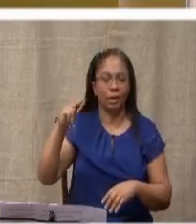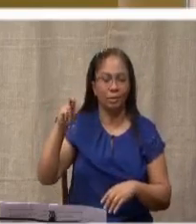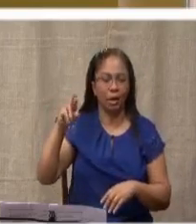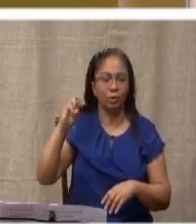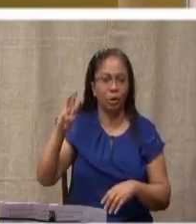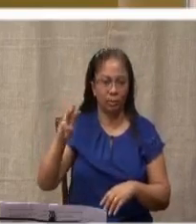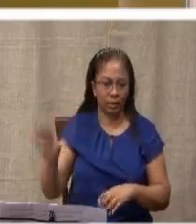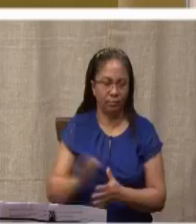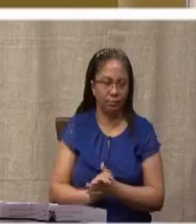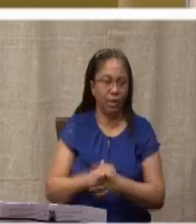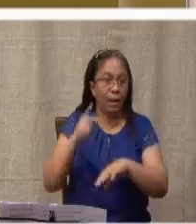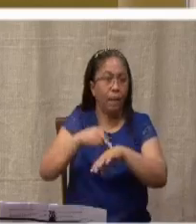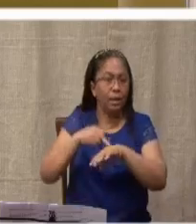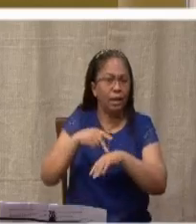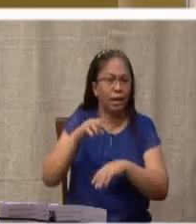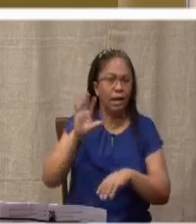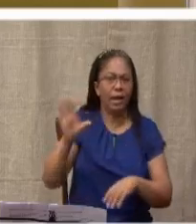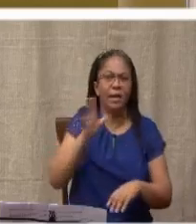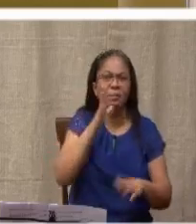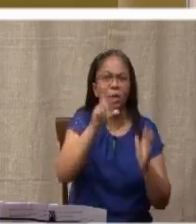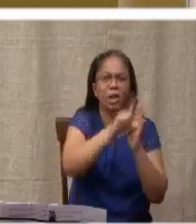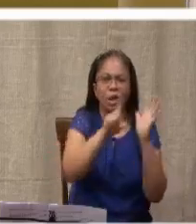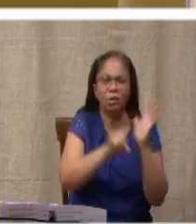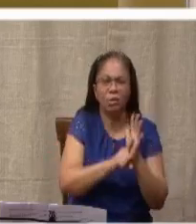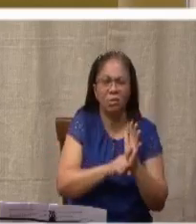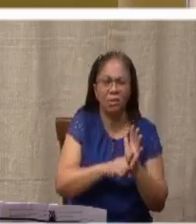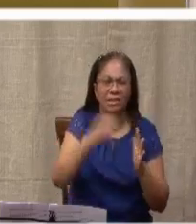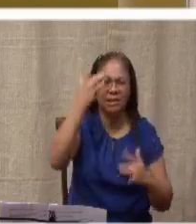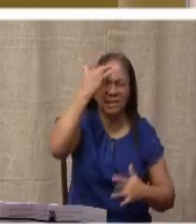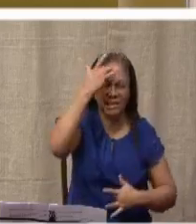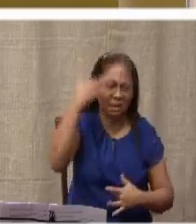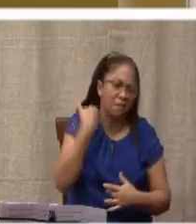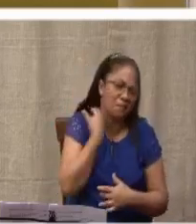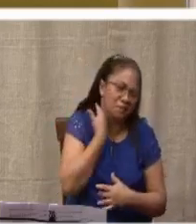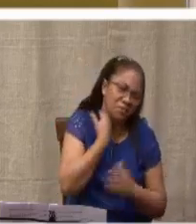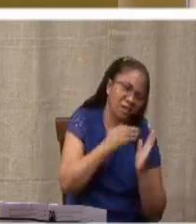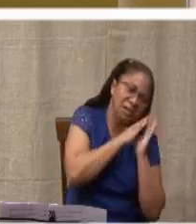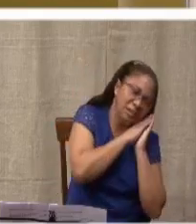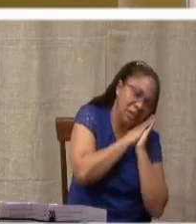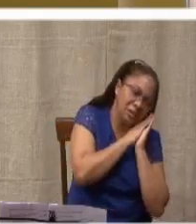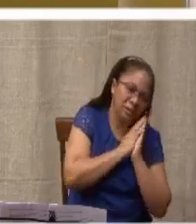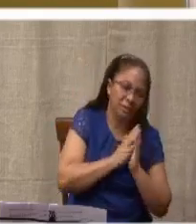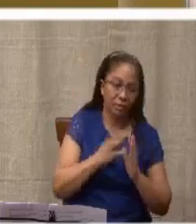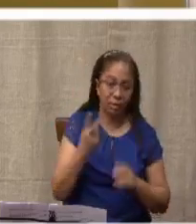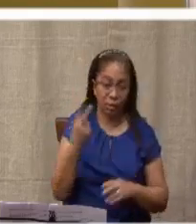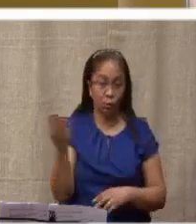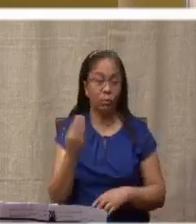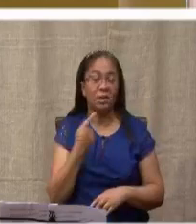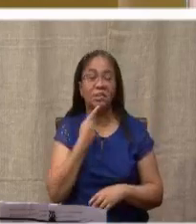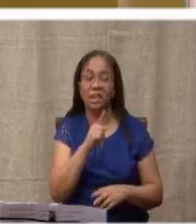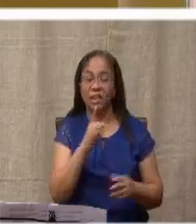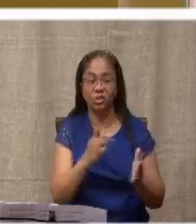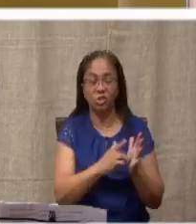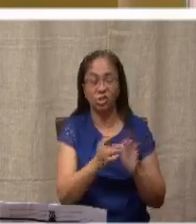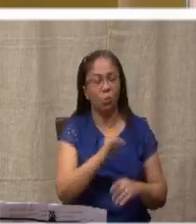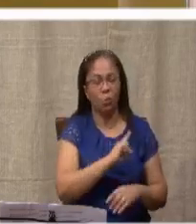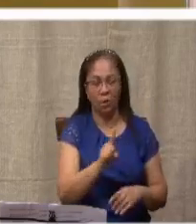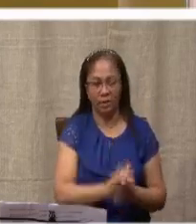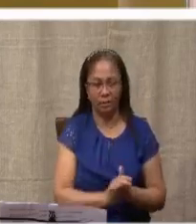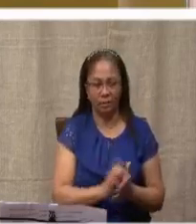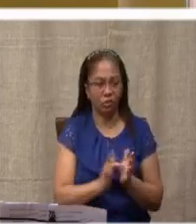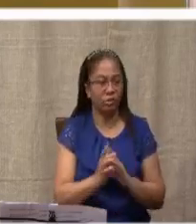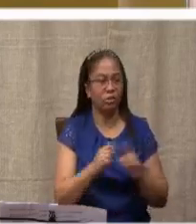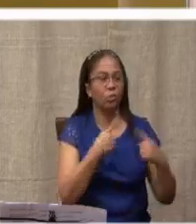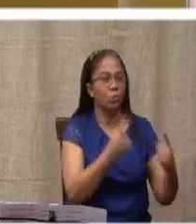now simon's mother-in-law had gone to bed with fever and they told him about her straight away he